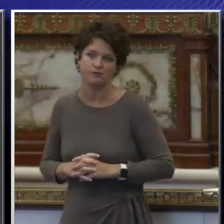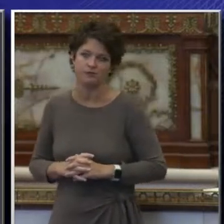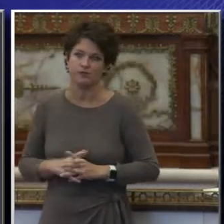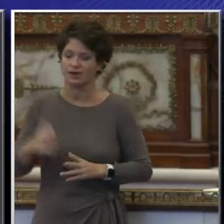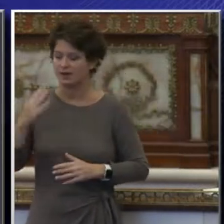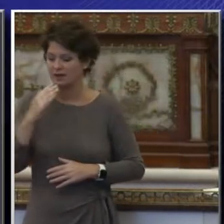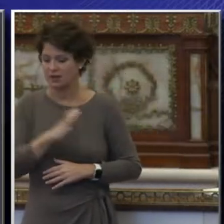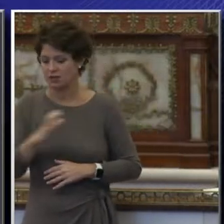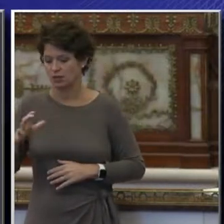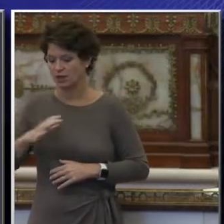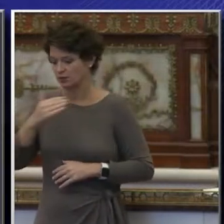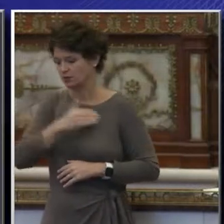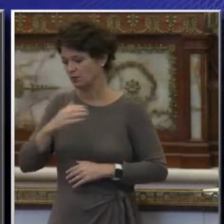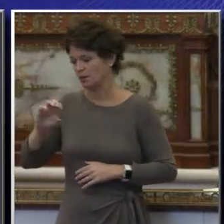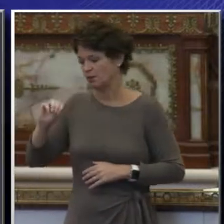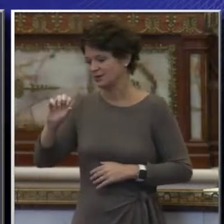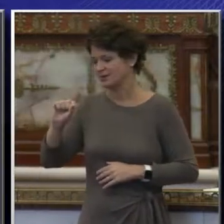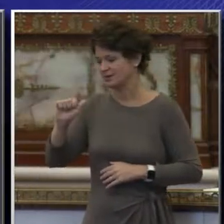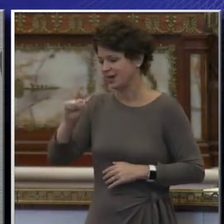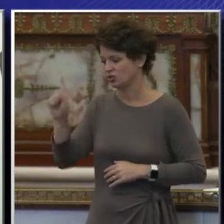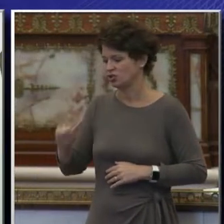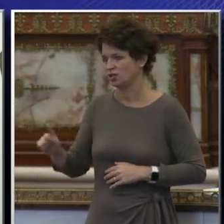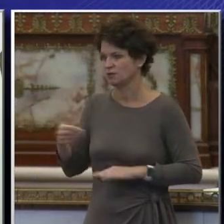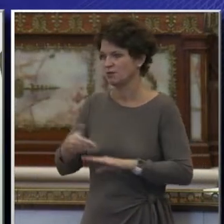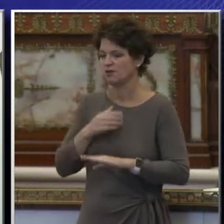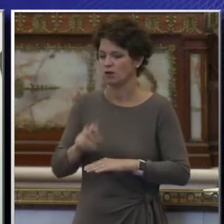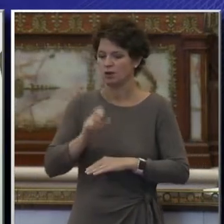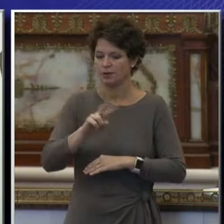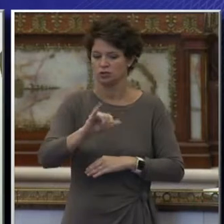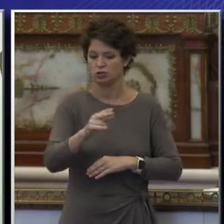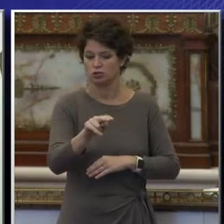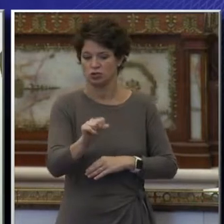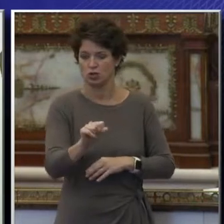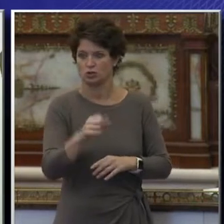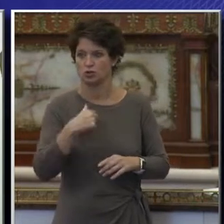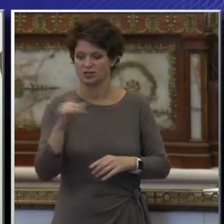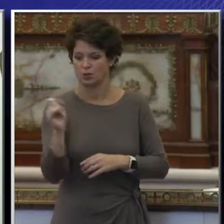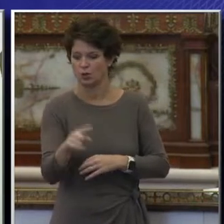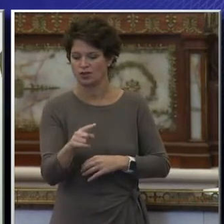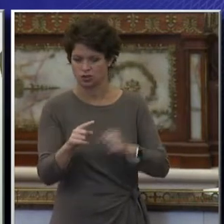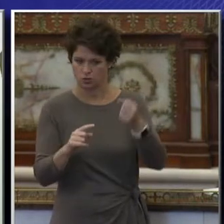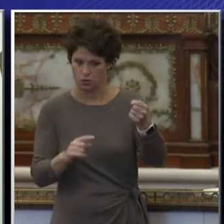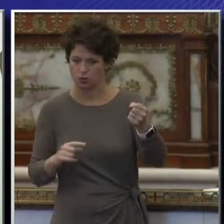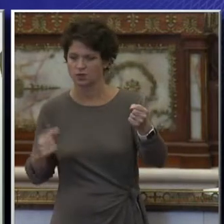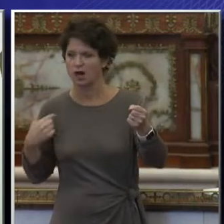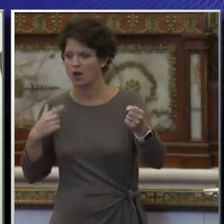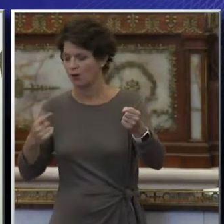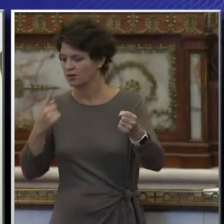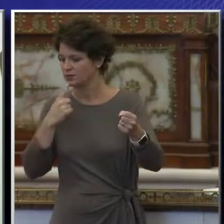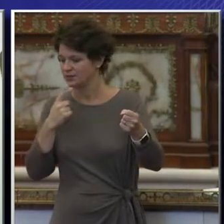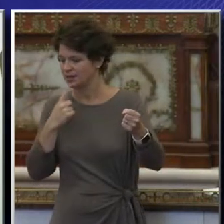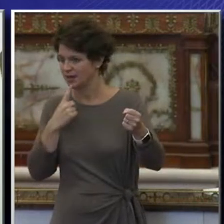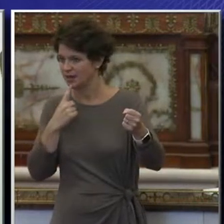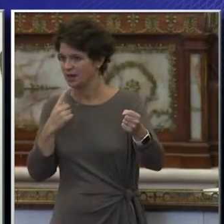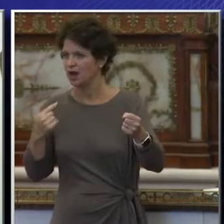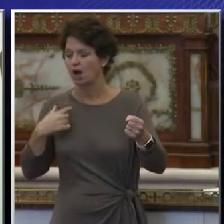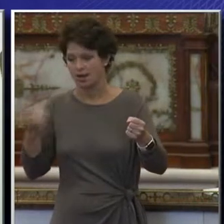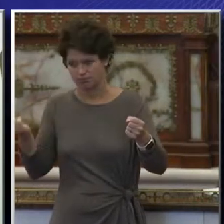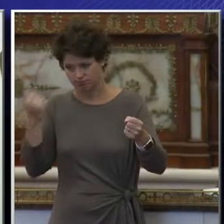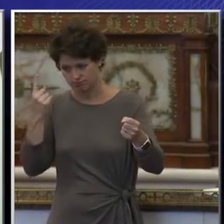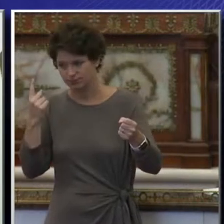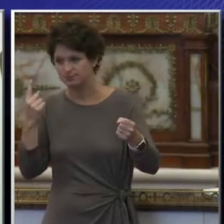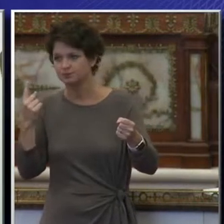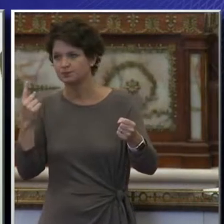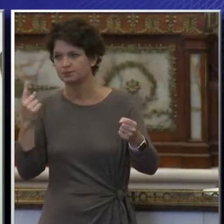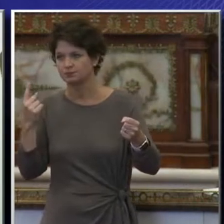Thank you, Councilmember Sanchez. And before we get to Councilmember Jones, who has a question, I just would like to state that I understand that